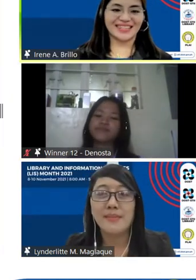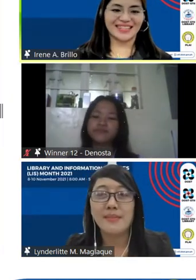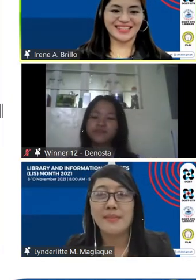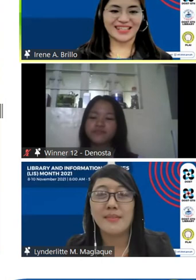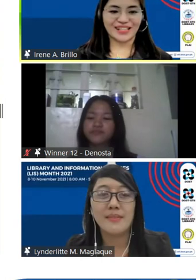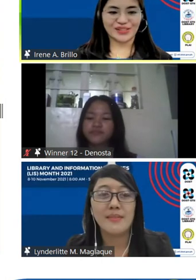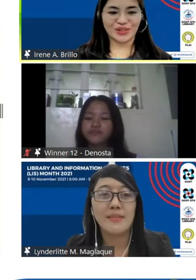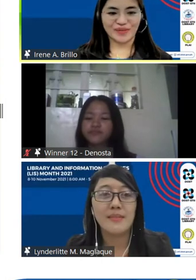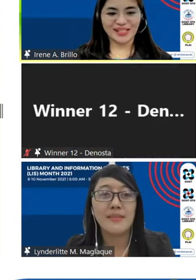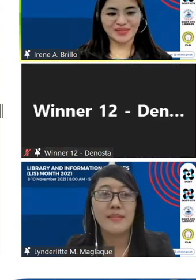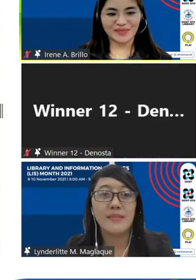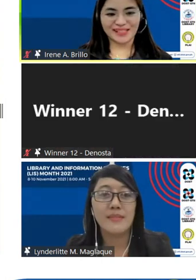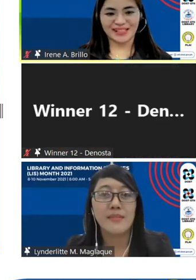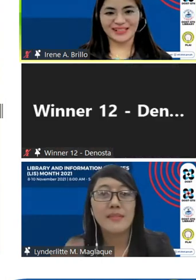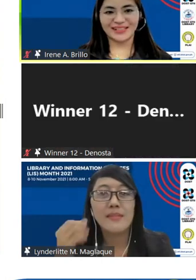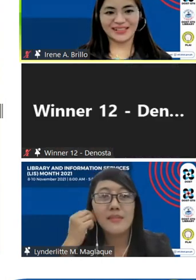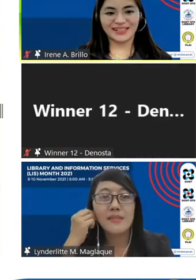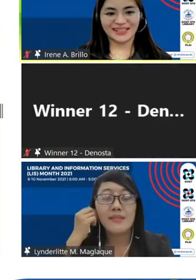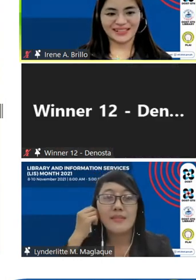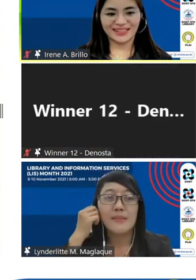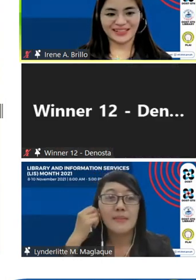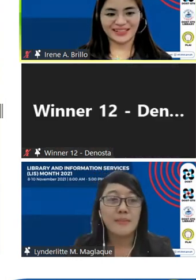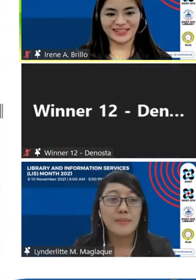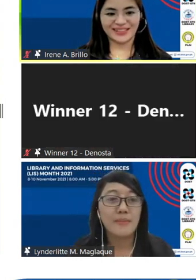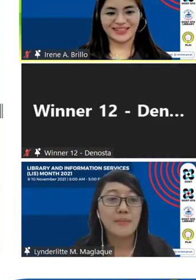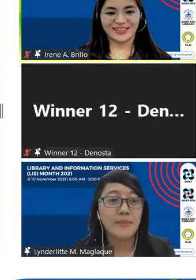Ayan. Thank you so much.